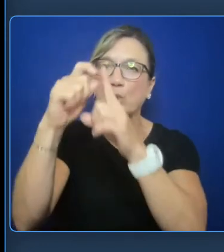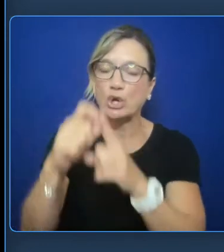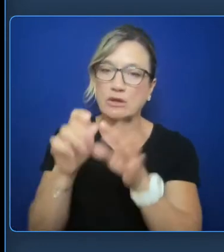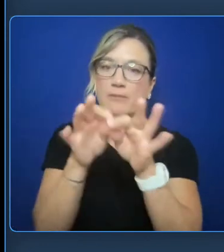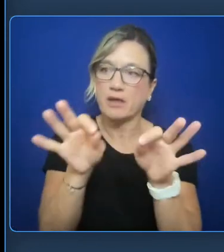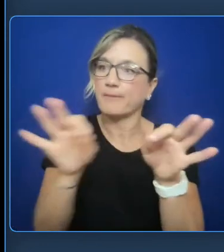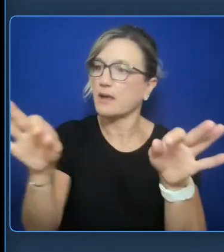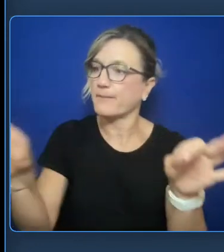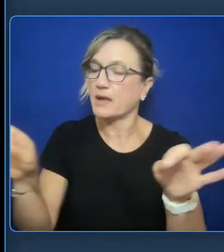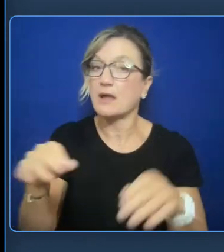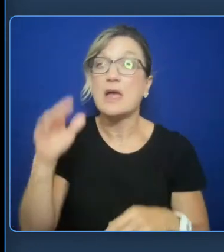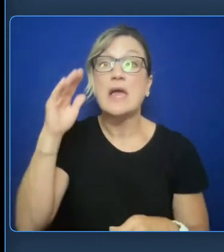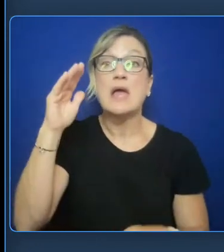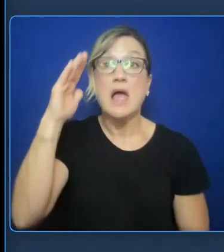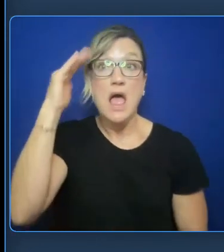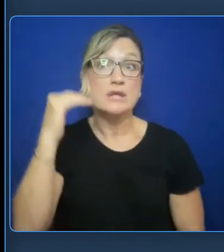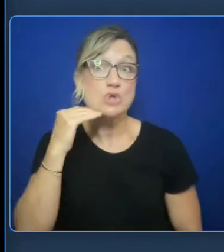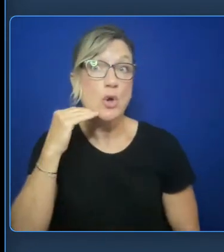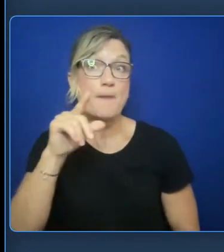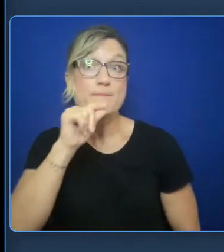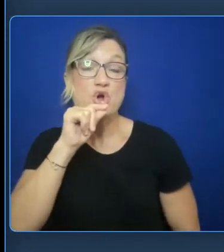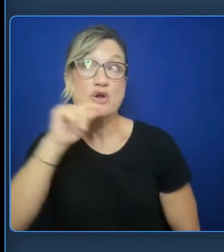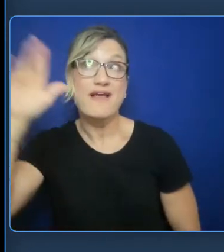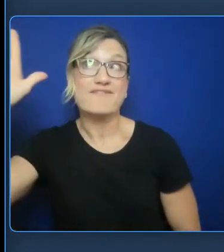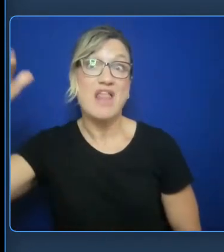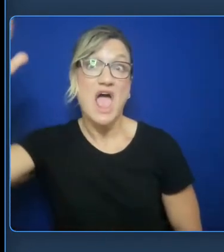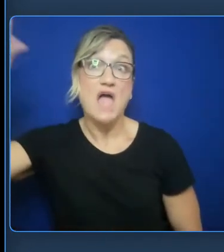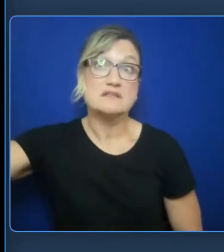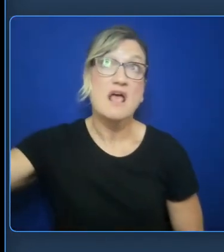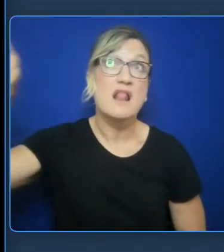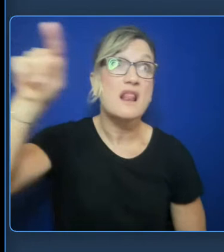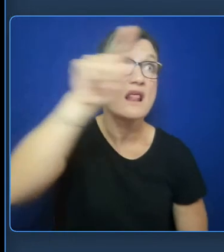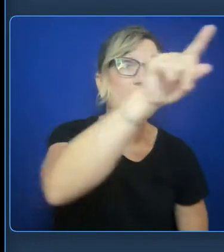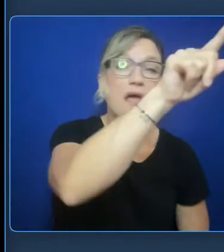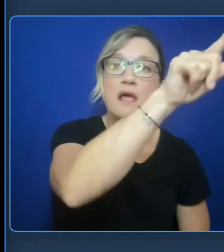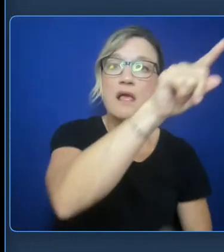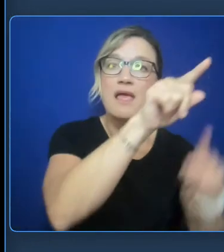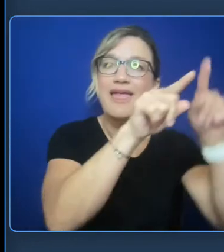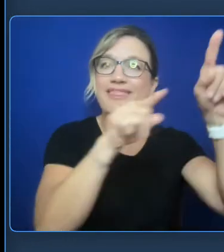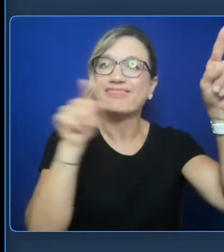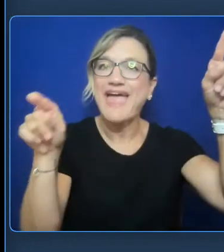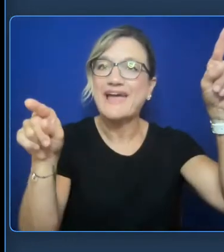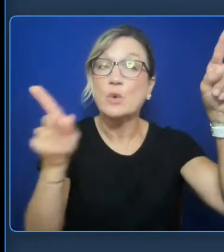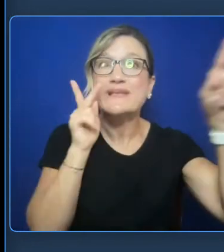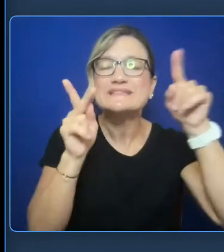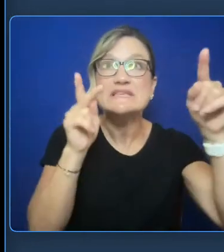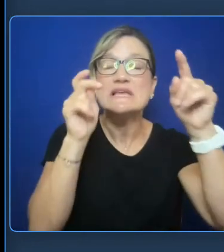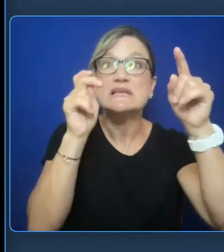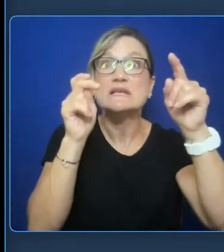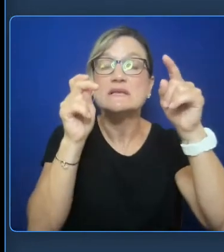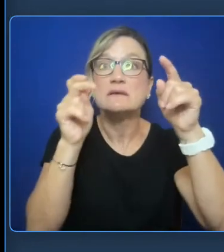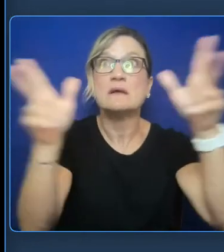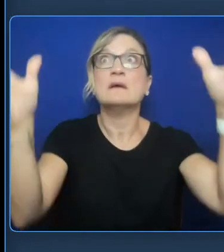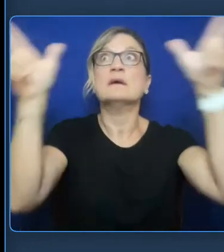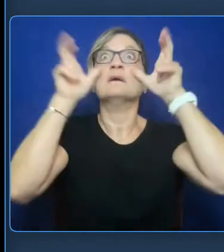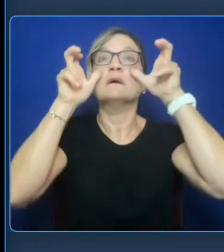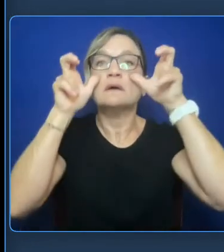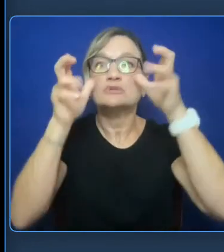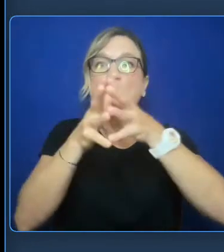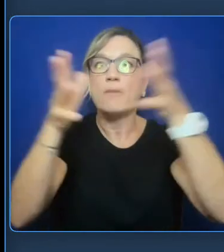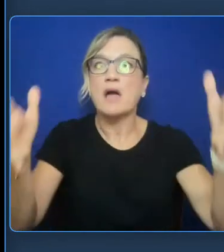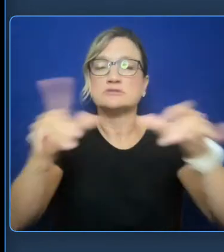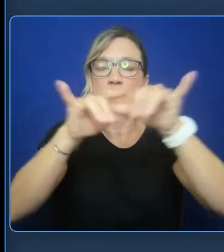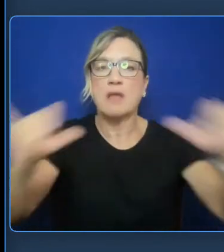bird flies from a nearby branch. You know, what to include? There, we see so much, and it's not